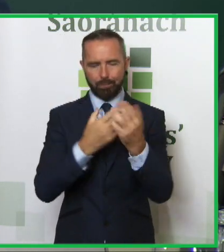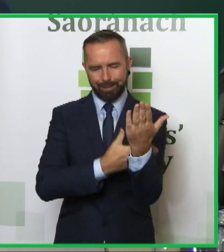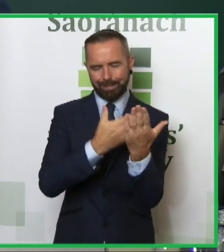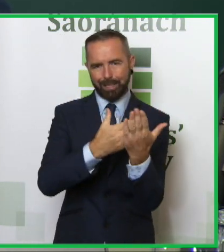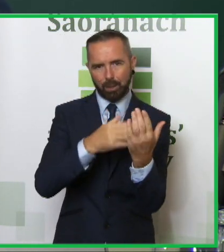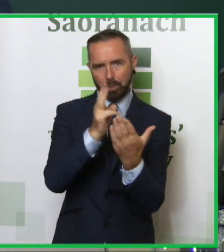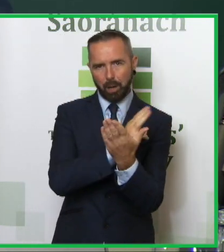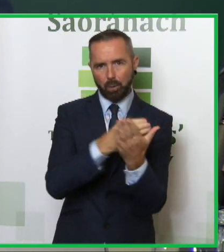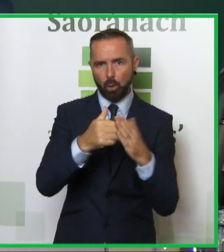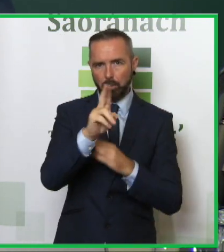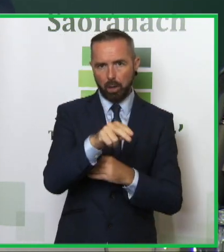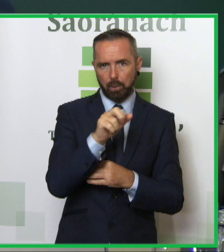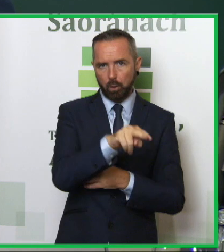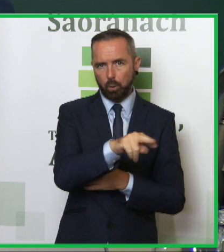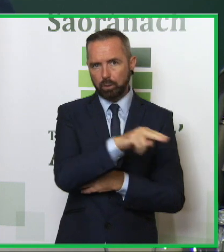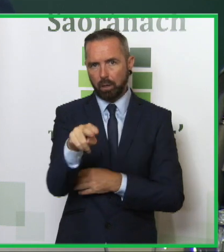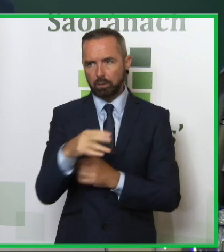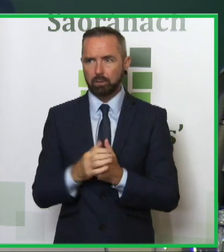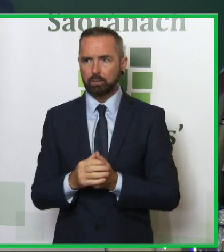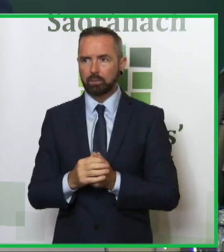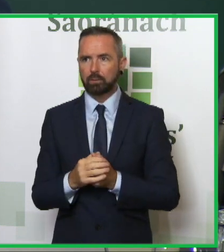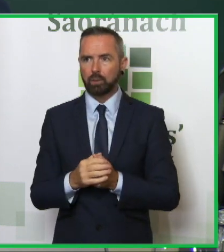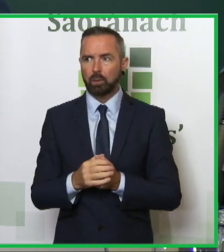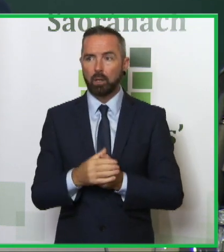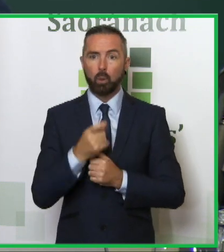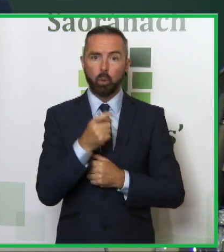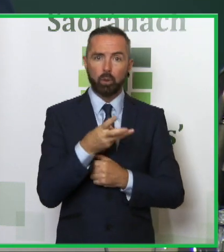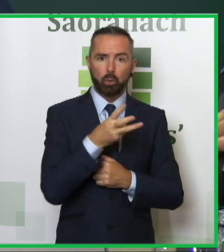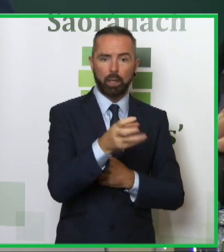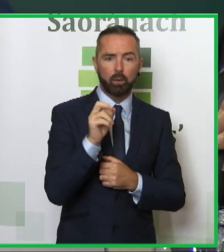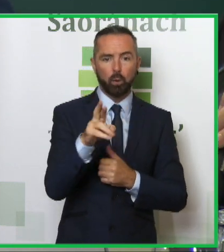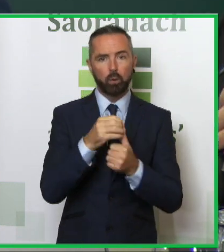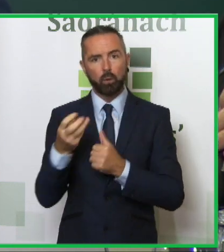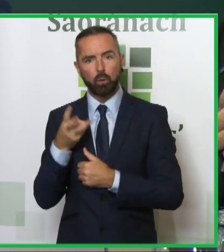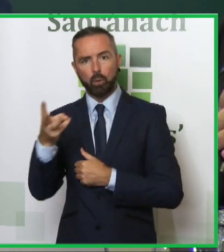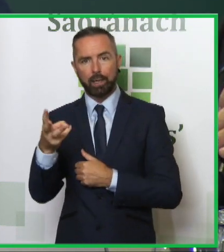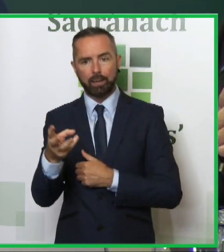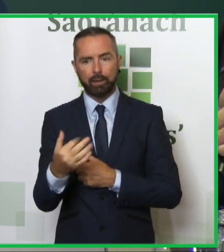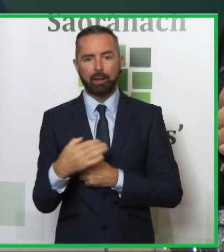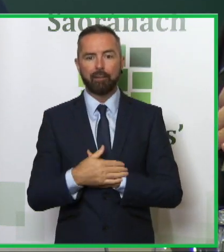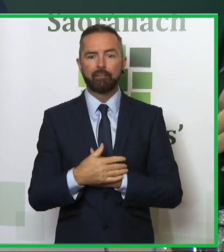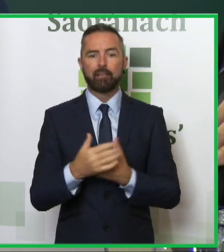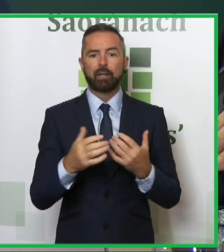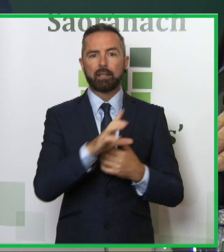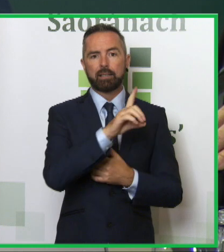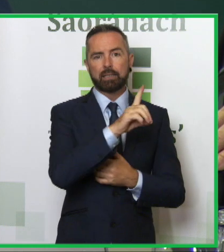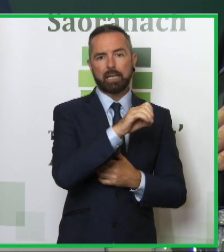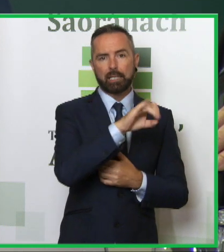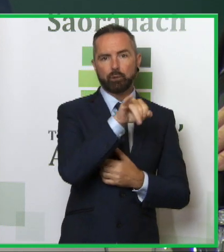what's possible or not. So the answer is that one way or another, whether it's de jure or whether it's de